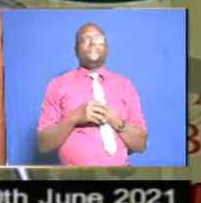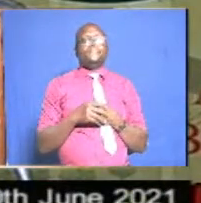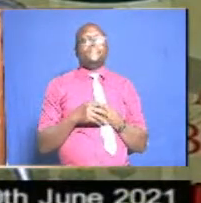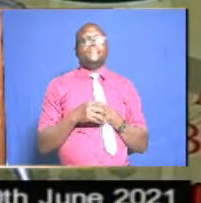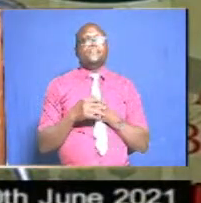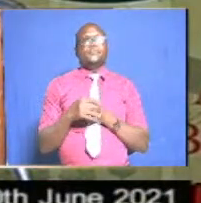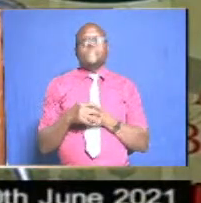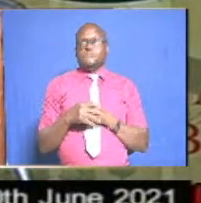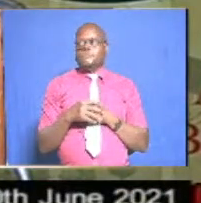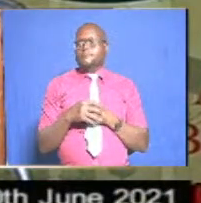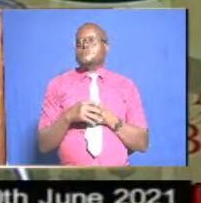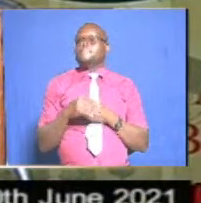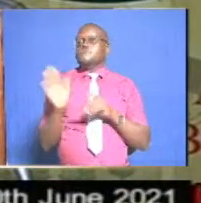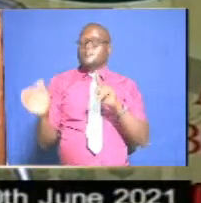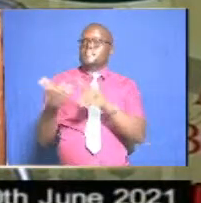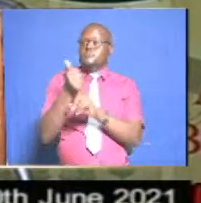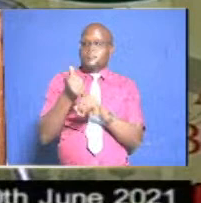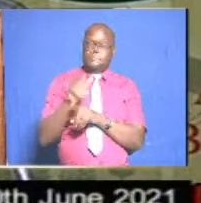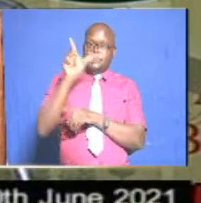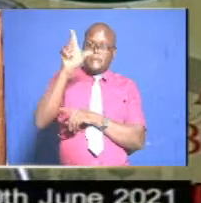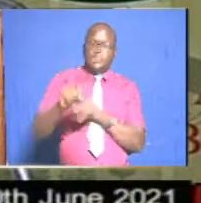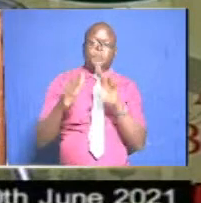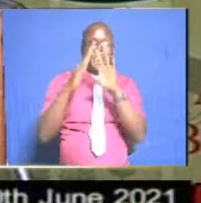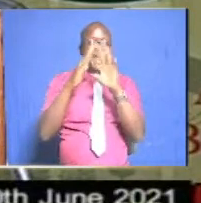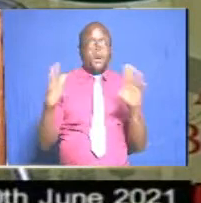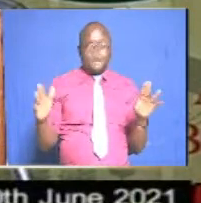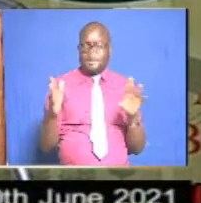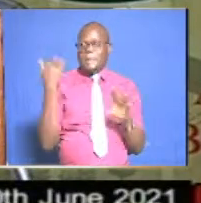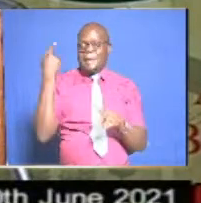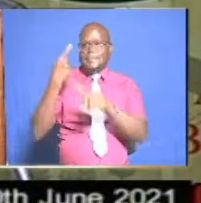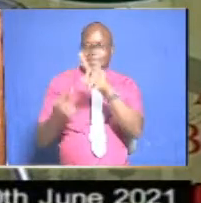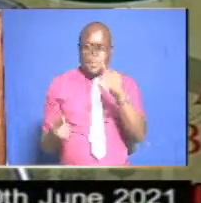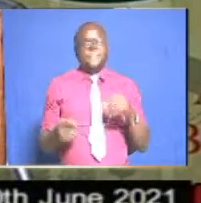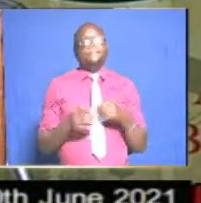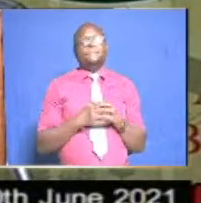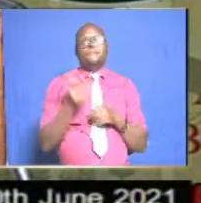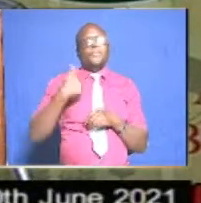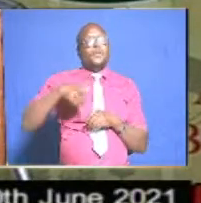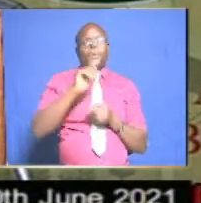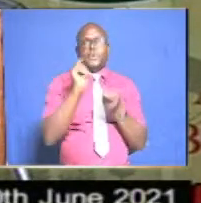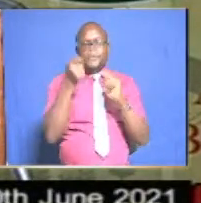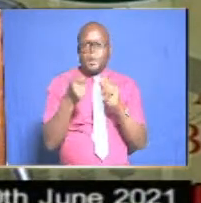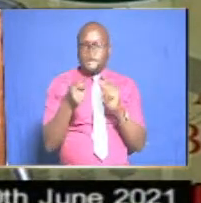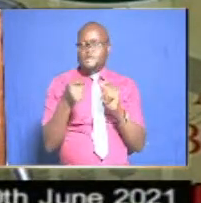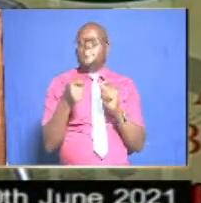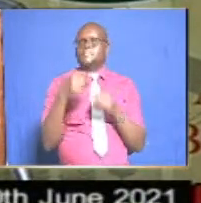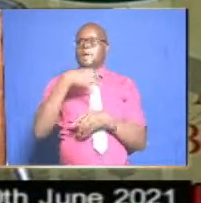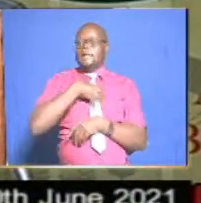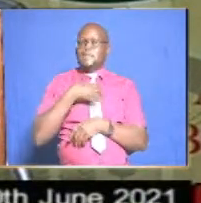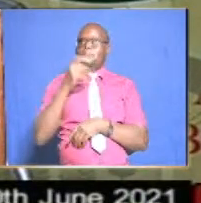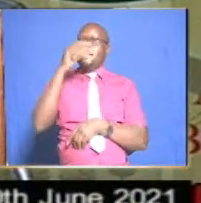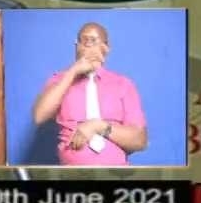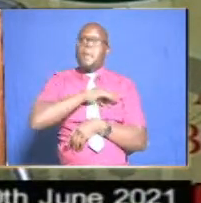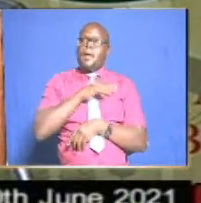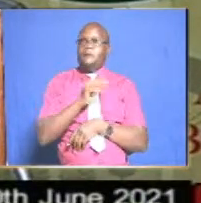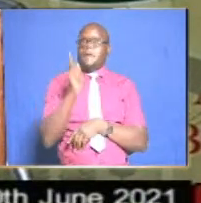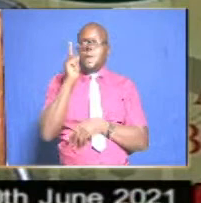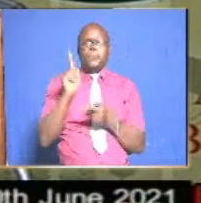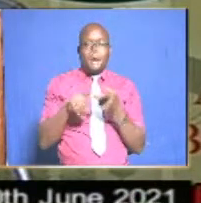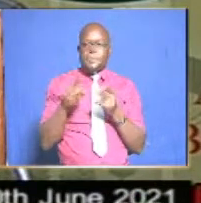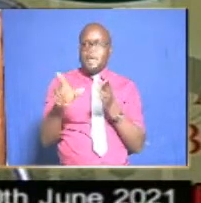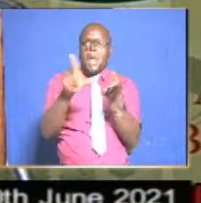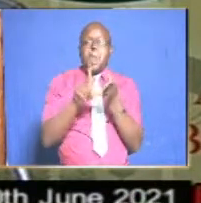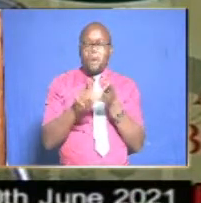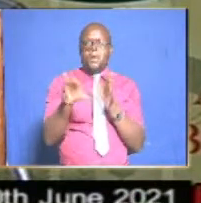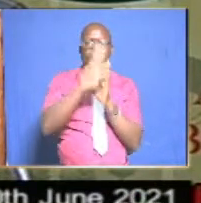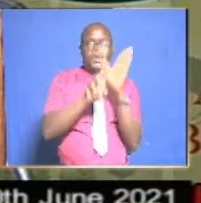to reinforce realization of affordable housing, last year, we amended the Retirement Benefits Act and mortgage regulations